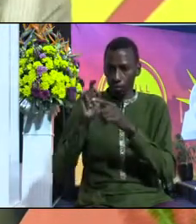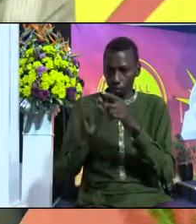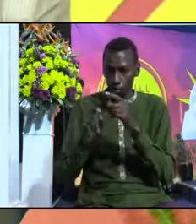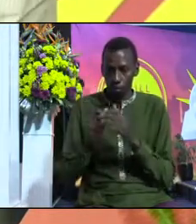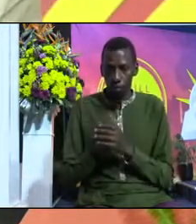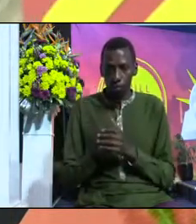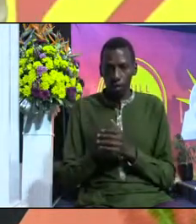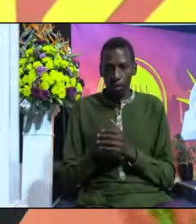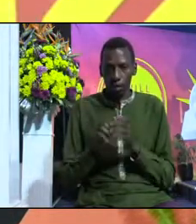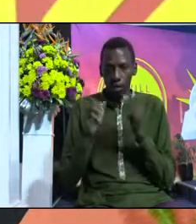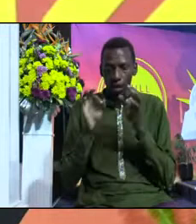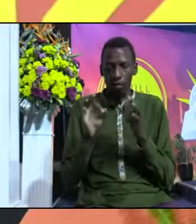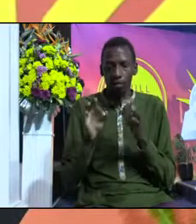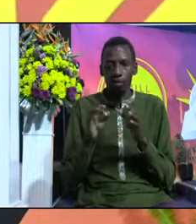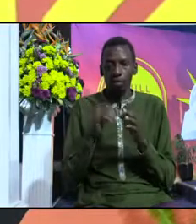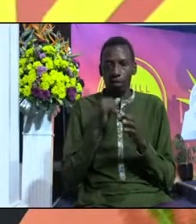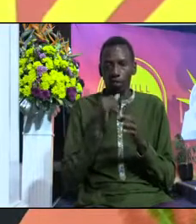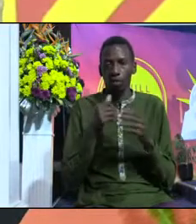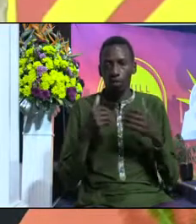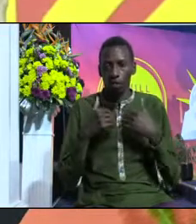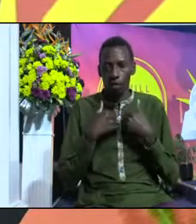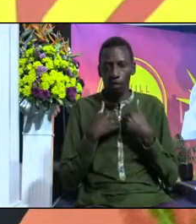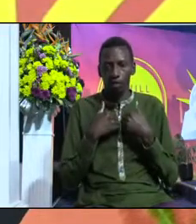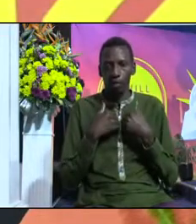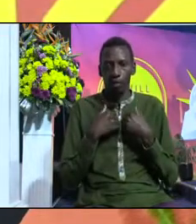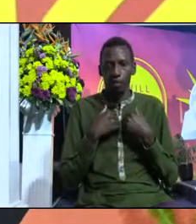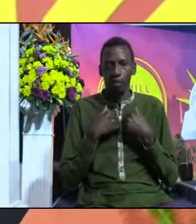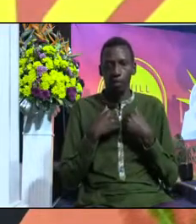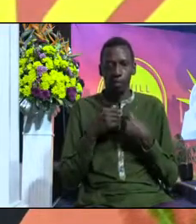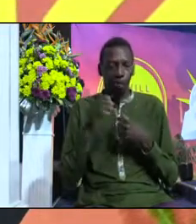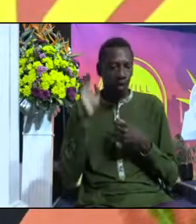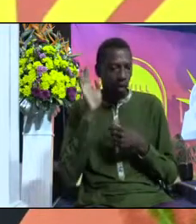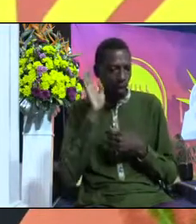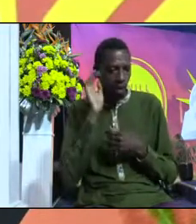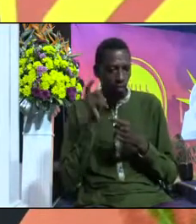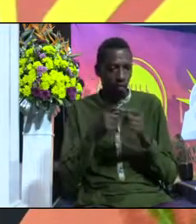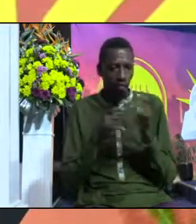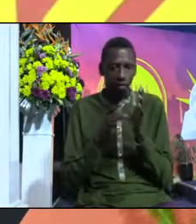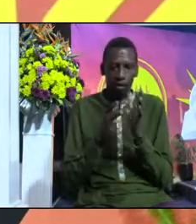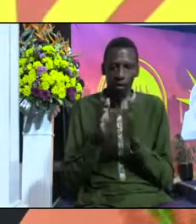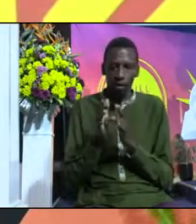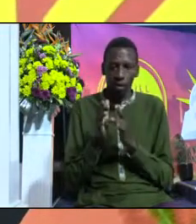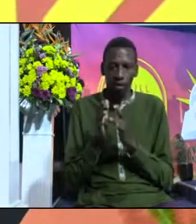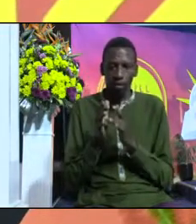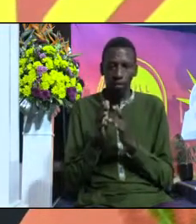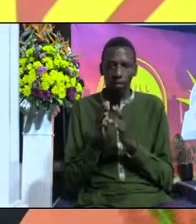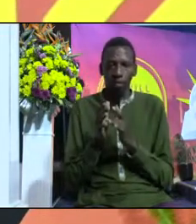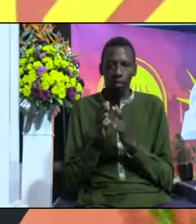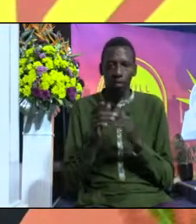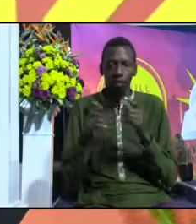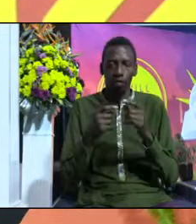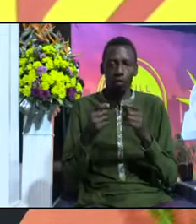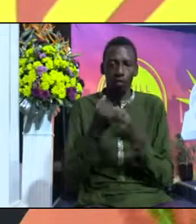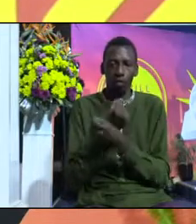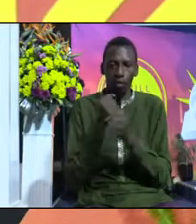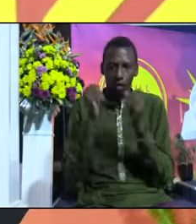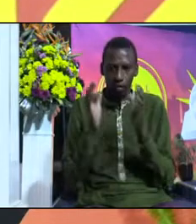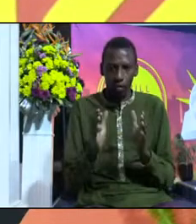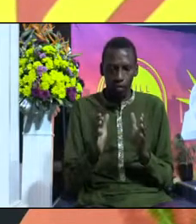If he hadn't have the ethical, or heard from Jesus, the ethical norms of his Savior during